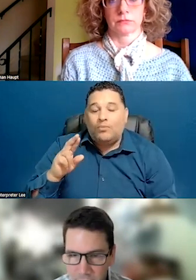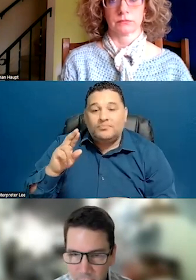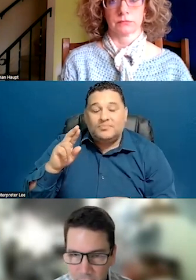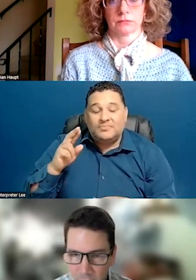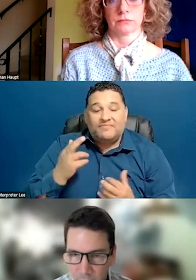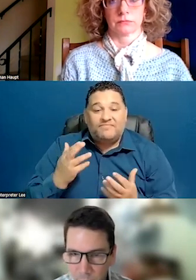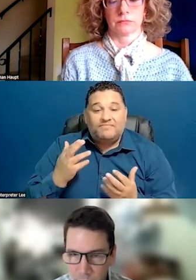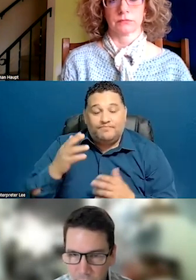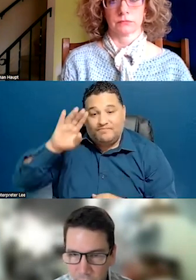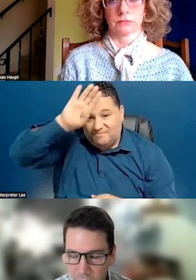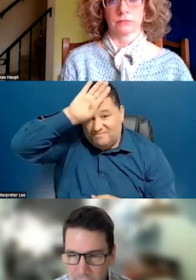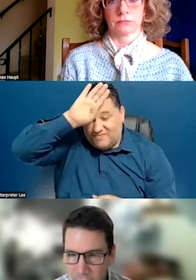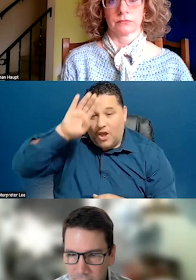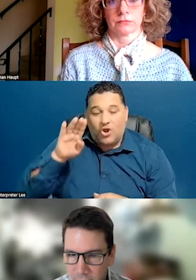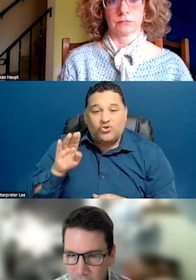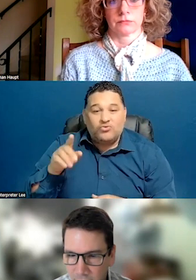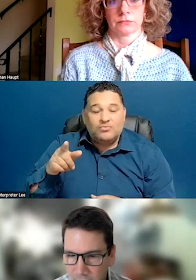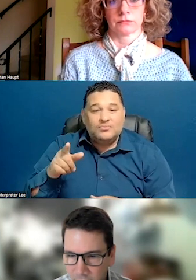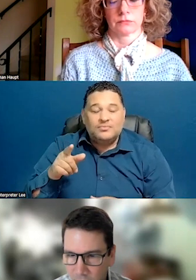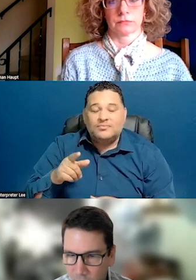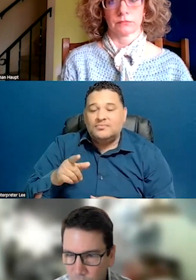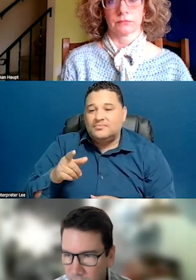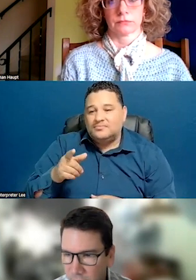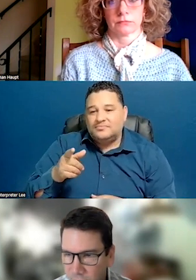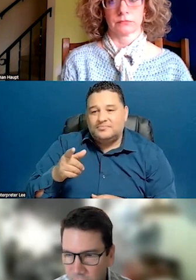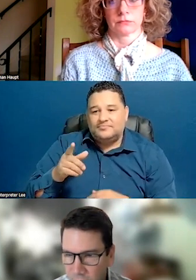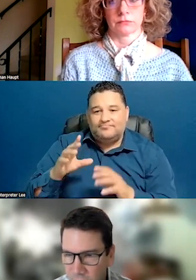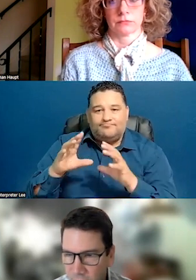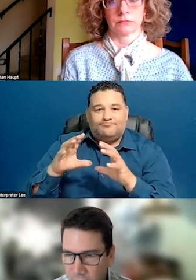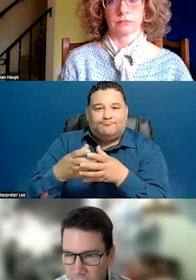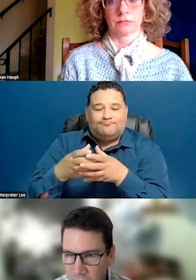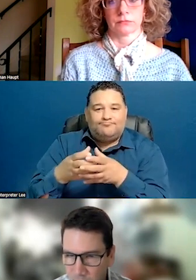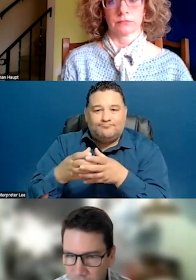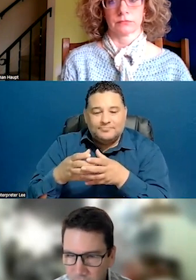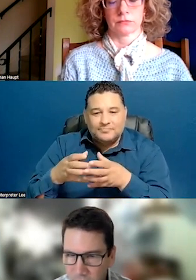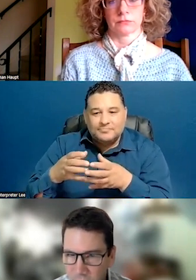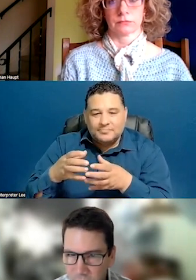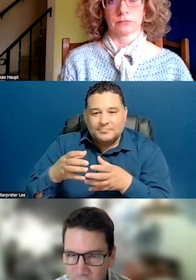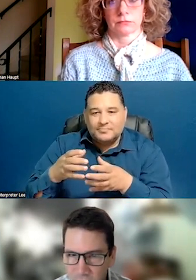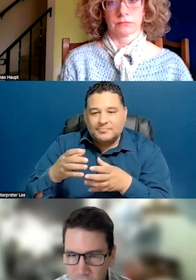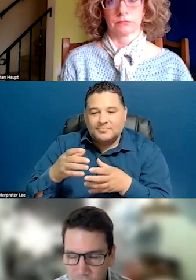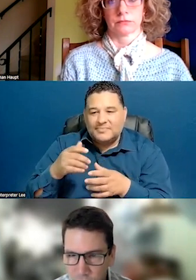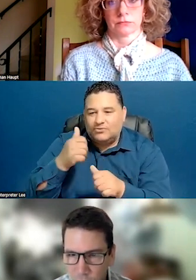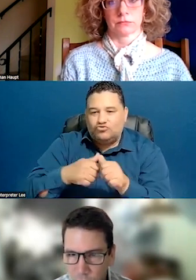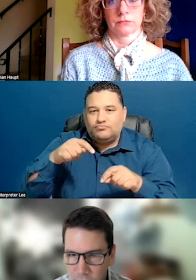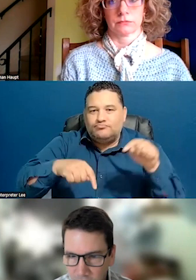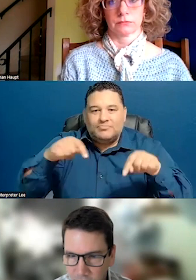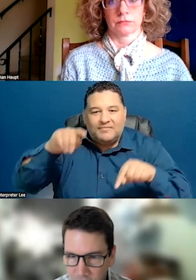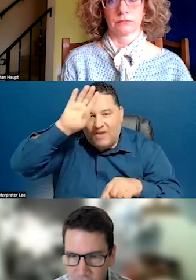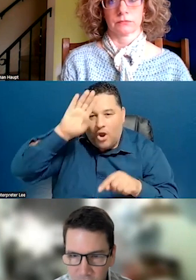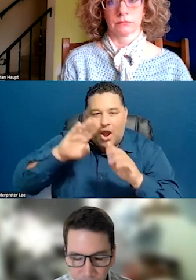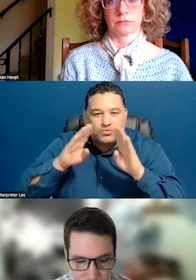company. You know, they all bring different competencies to